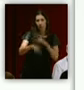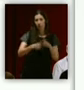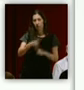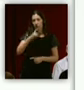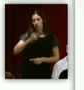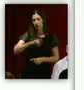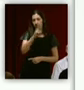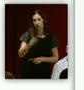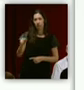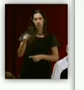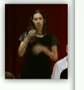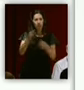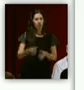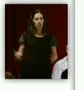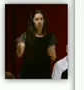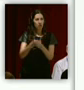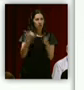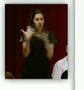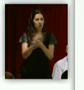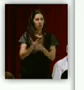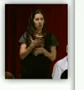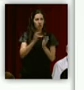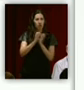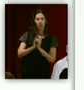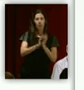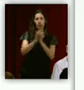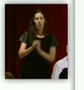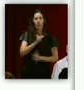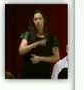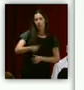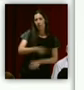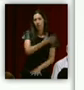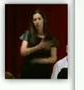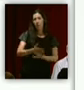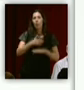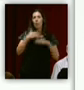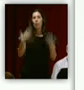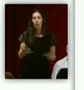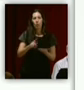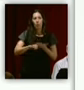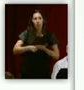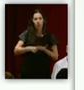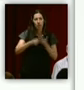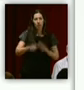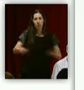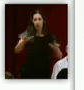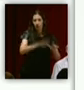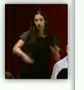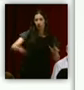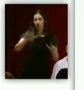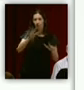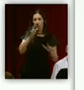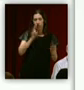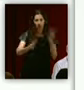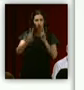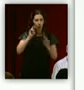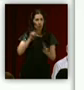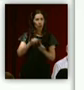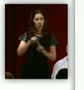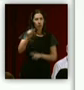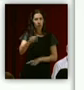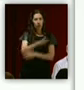Fundación Vodafone and ONCE Foundation were the best partners that we could find to help us determine what the graphic